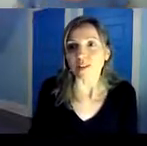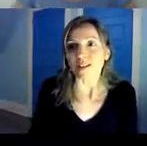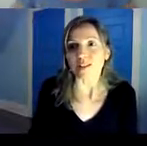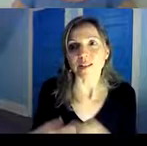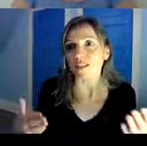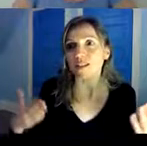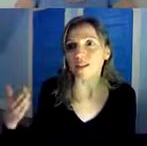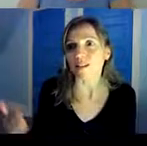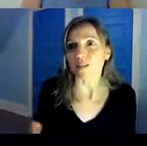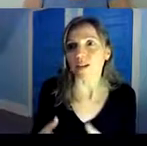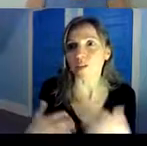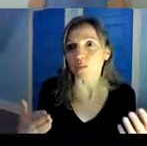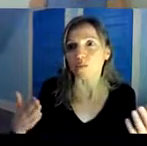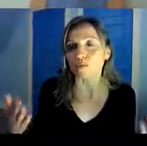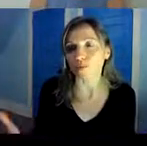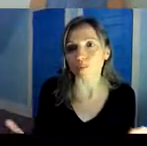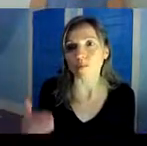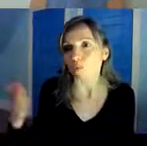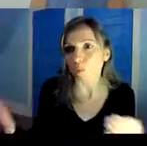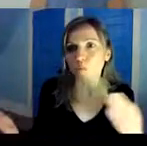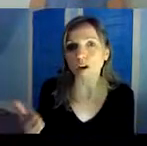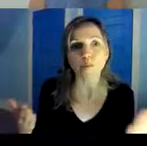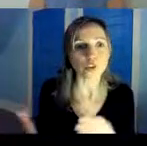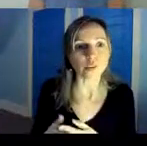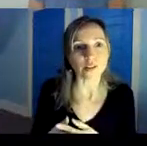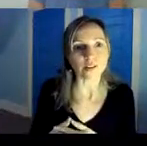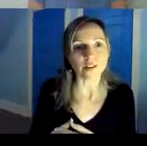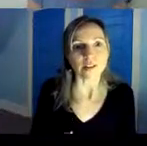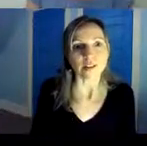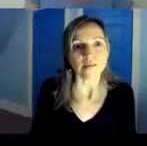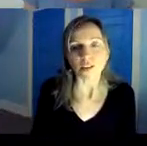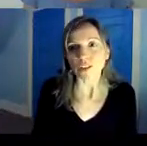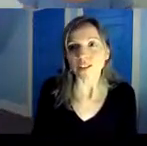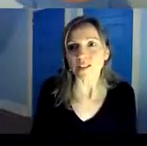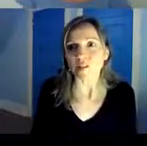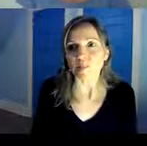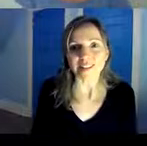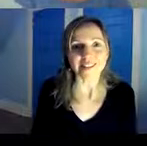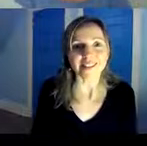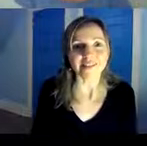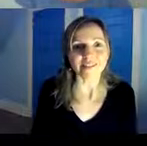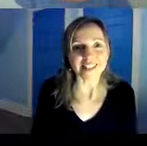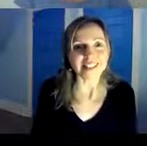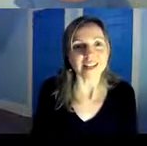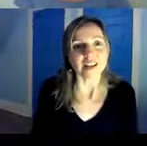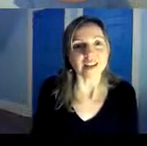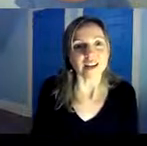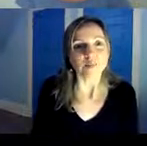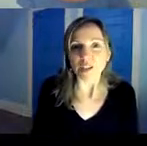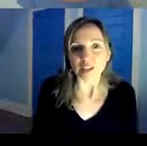together because the seeds, the plants move from one property to another. Vigilance is our best